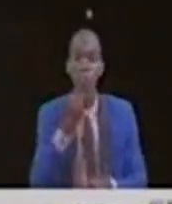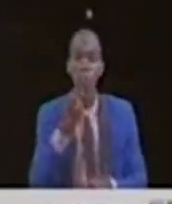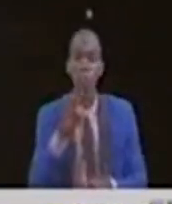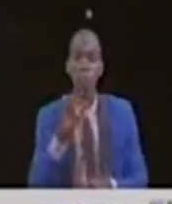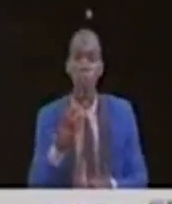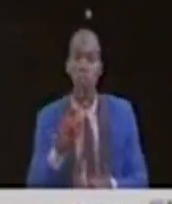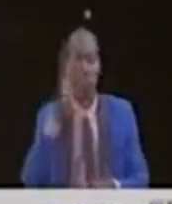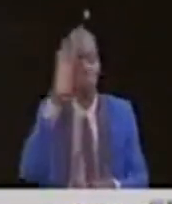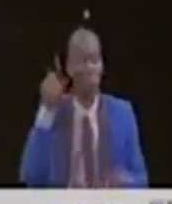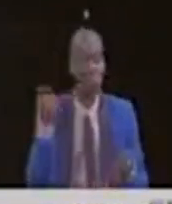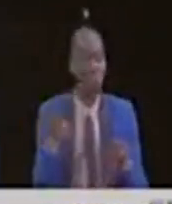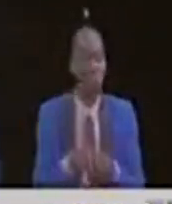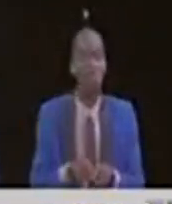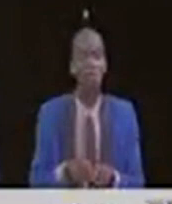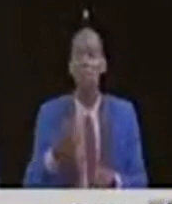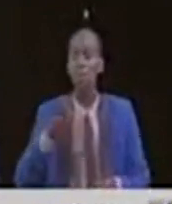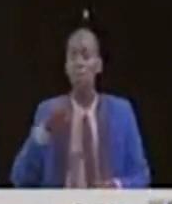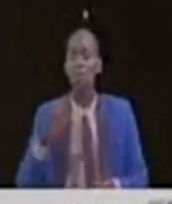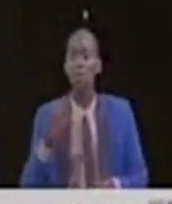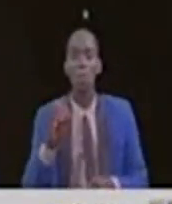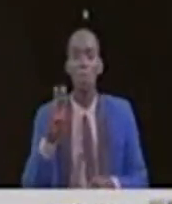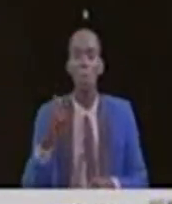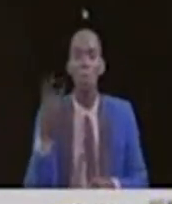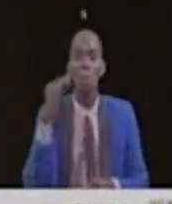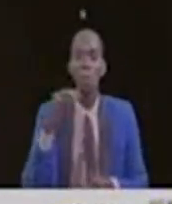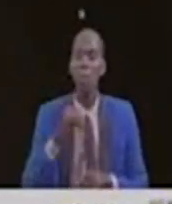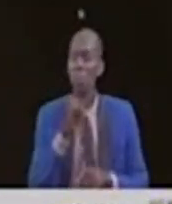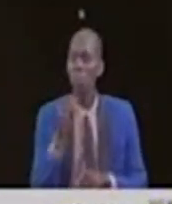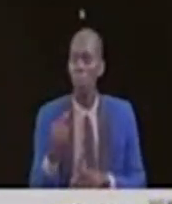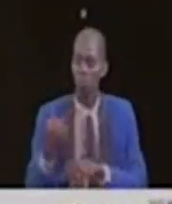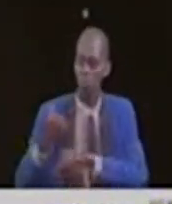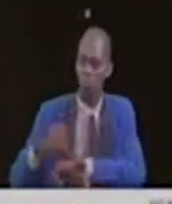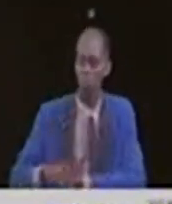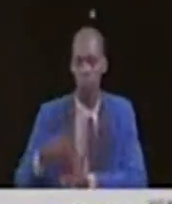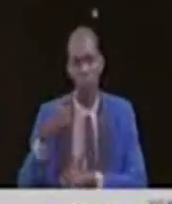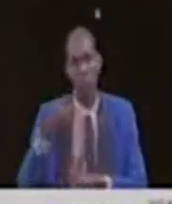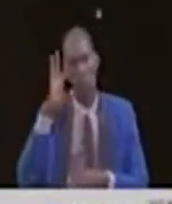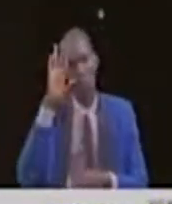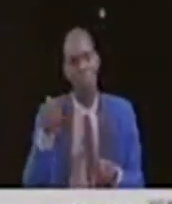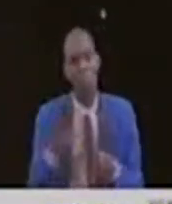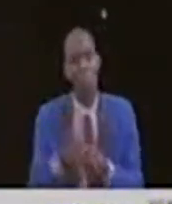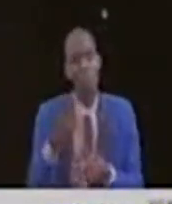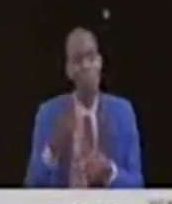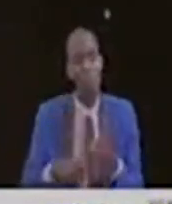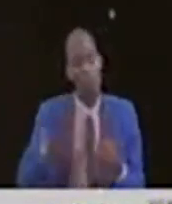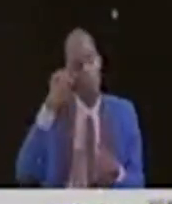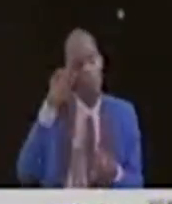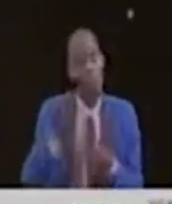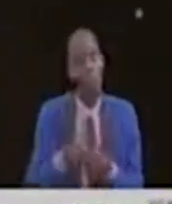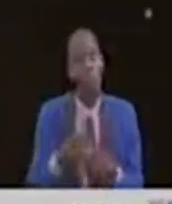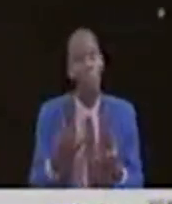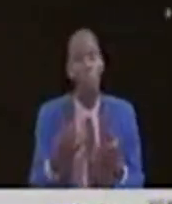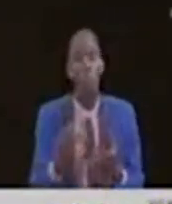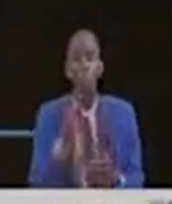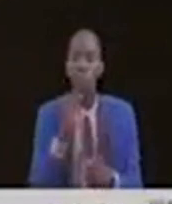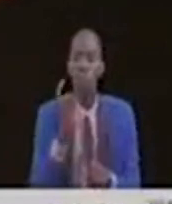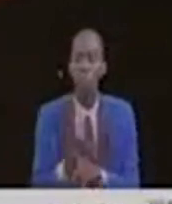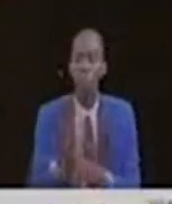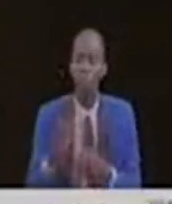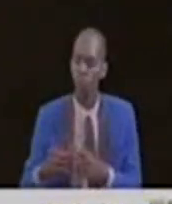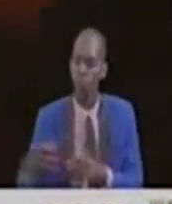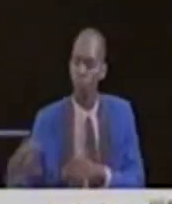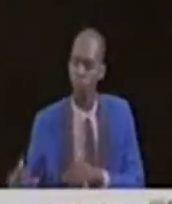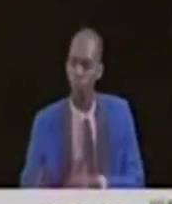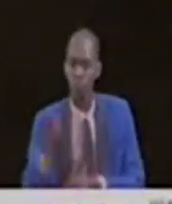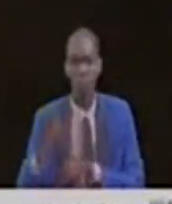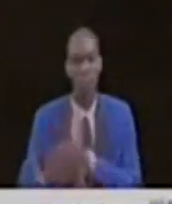All Jacob was watching is how I can get that birthright from him. And so, look at